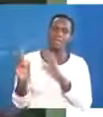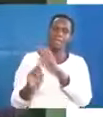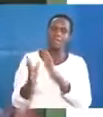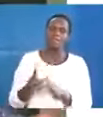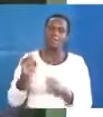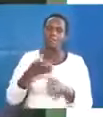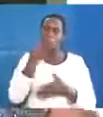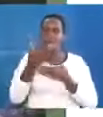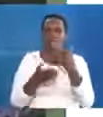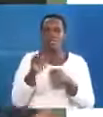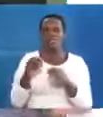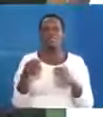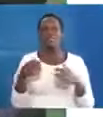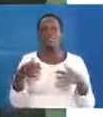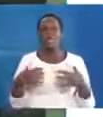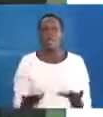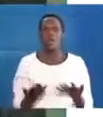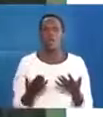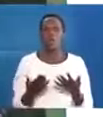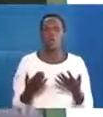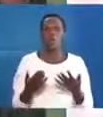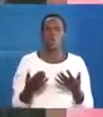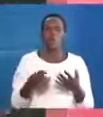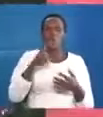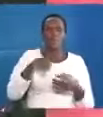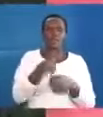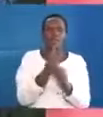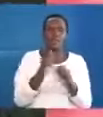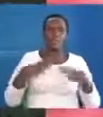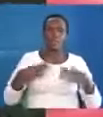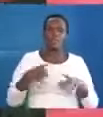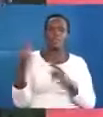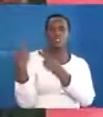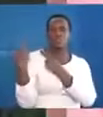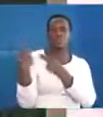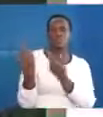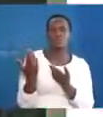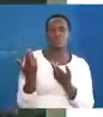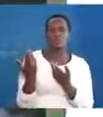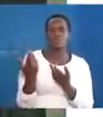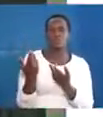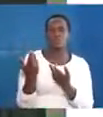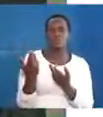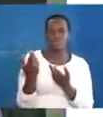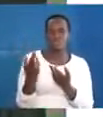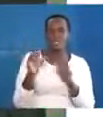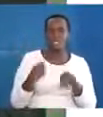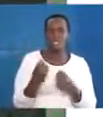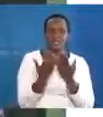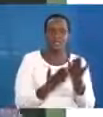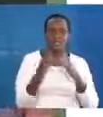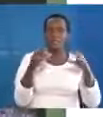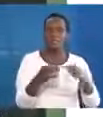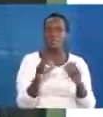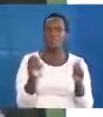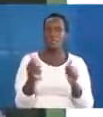That makes the government much more accountable rather than inviting a minister to appear before a parliamentary committee